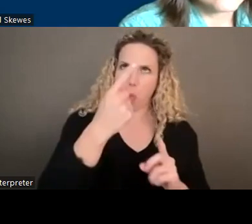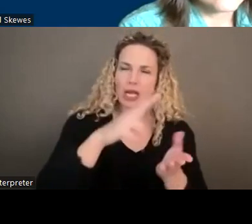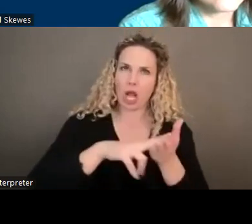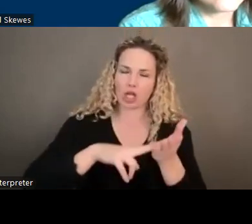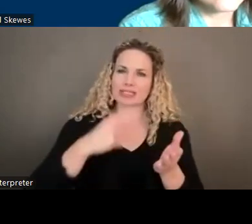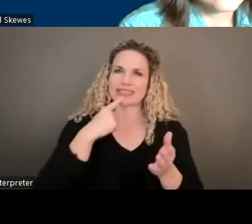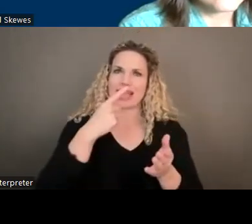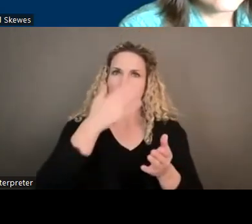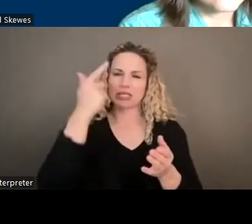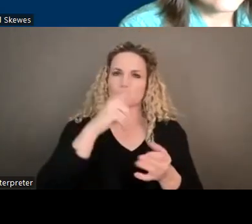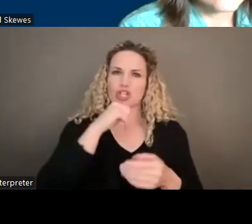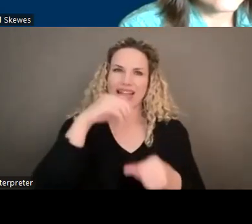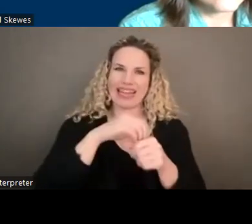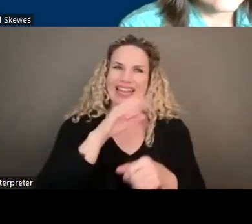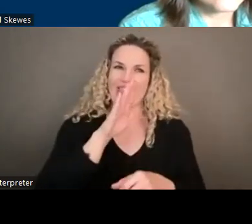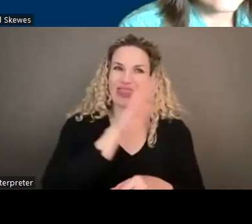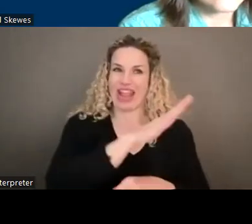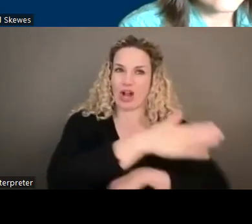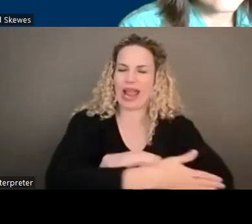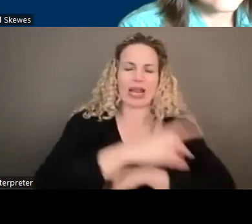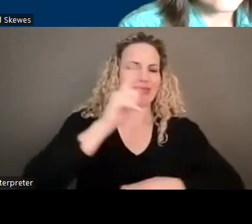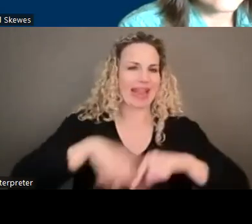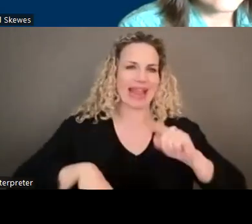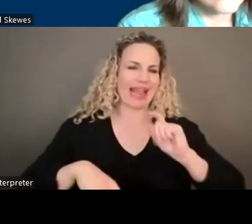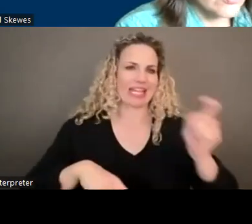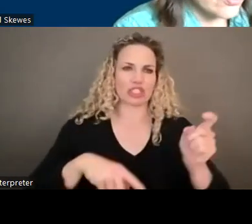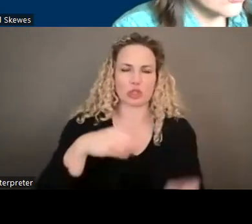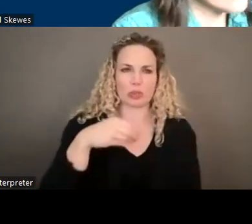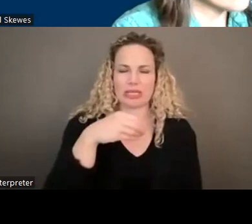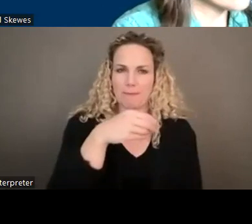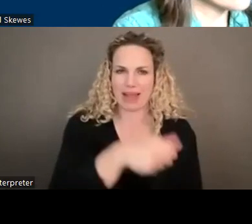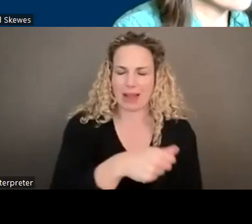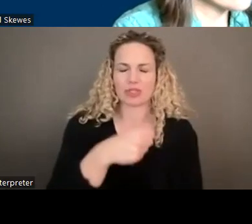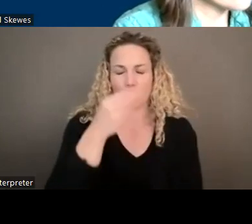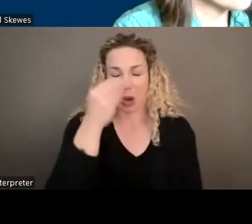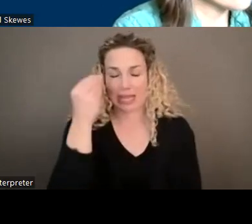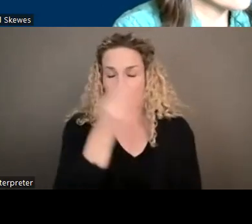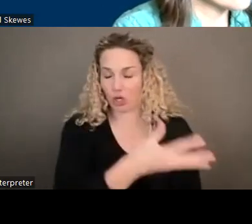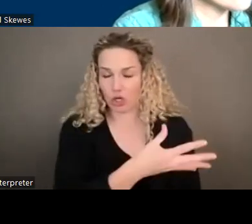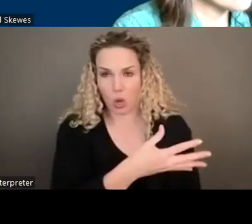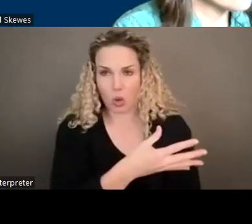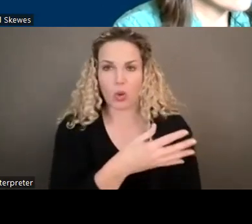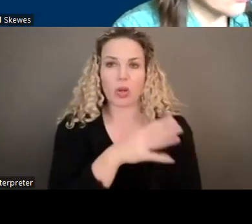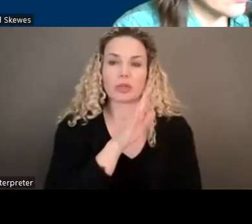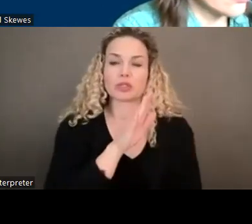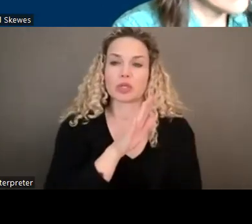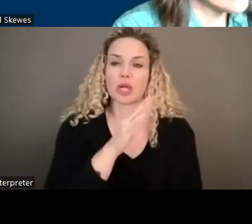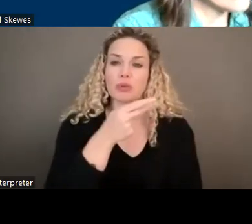saying that because they're not in their county, they can't issue the payment. So I let her know that it was her